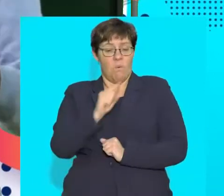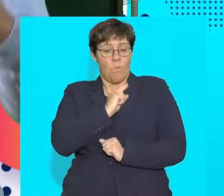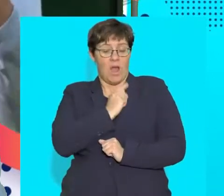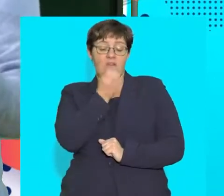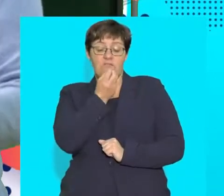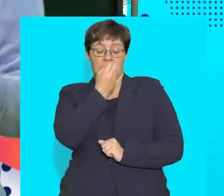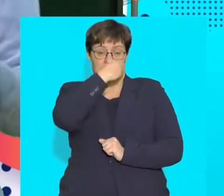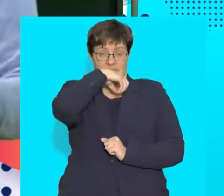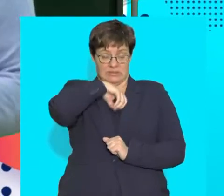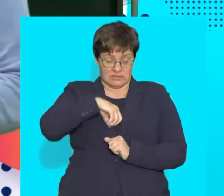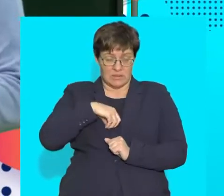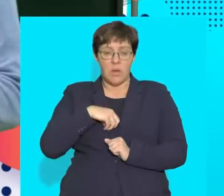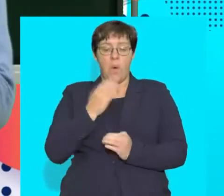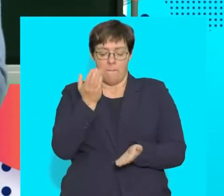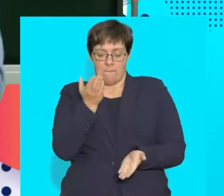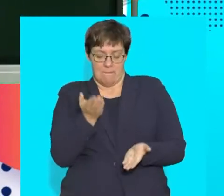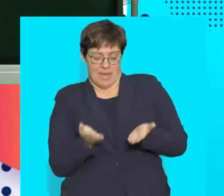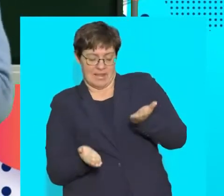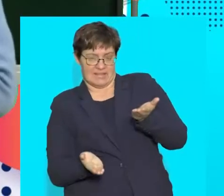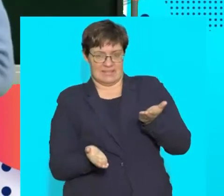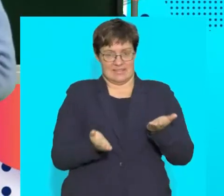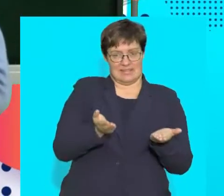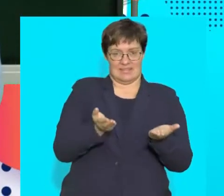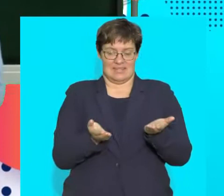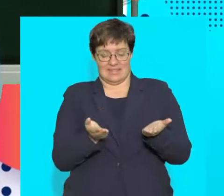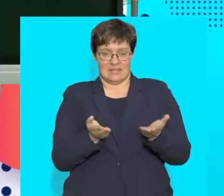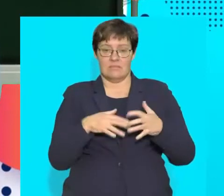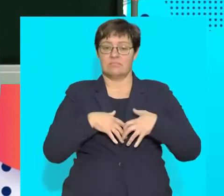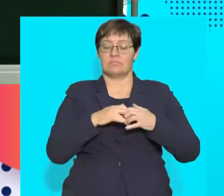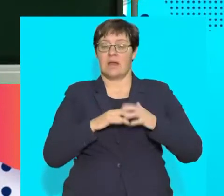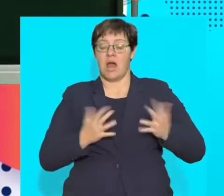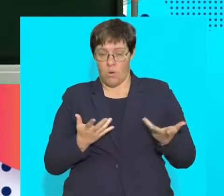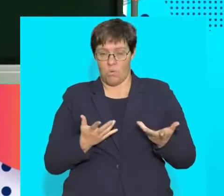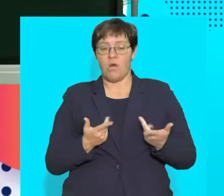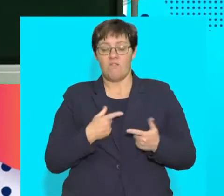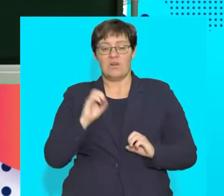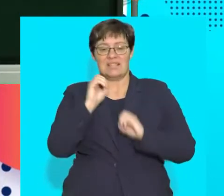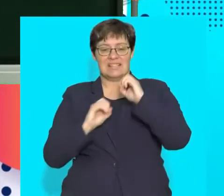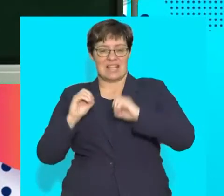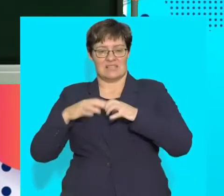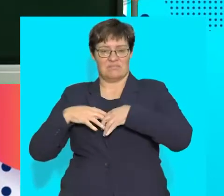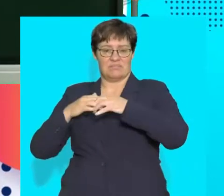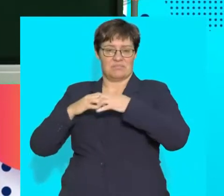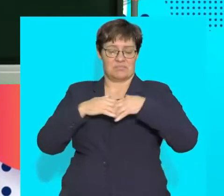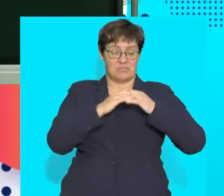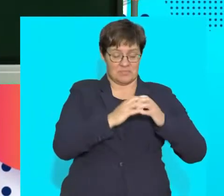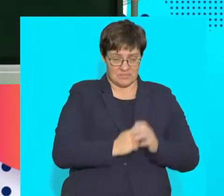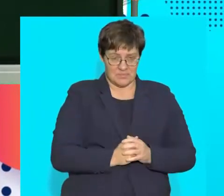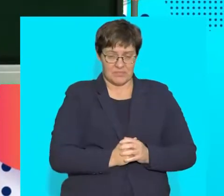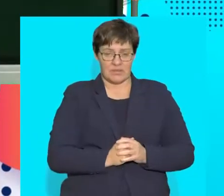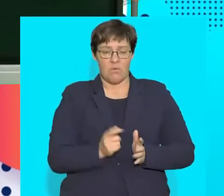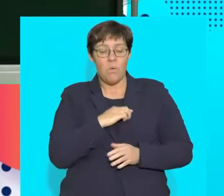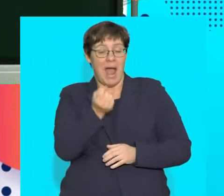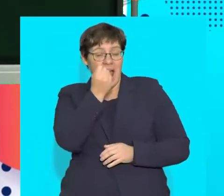food is absorbed into the cells as the building blocks. And that's important in us understanding what homeostasis